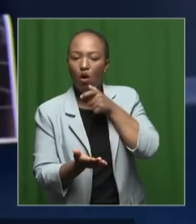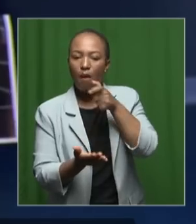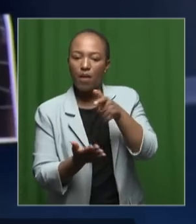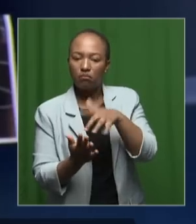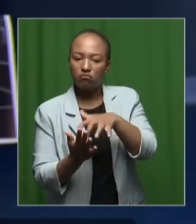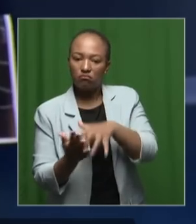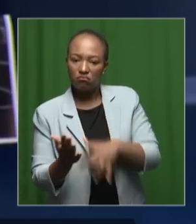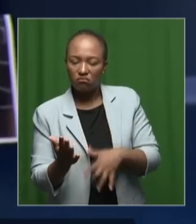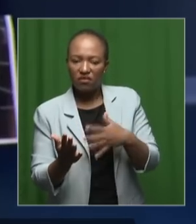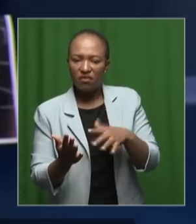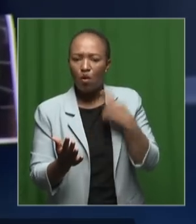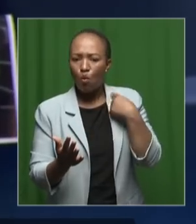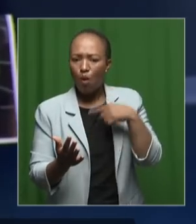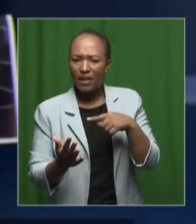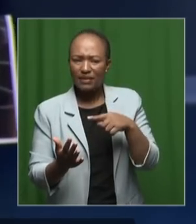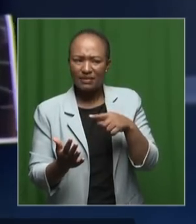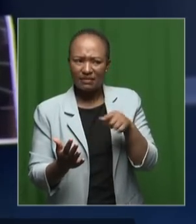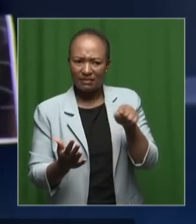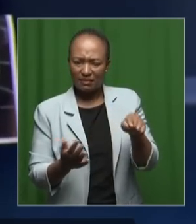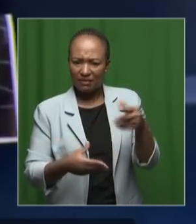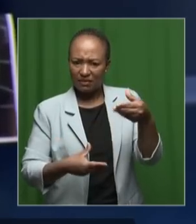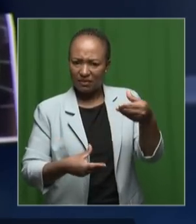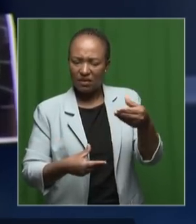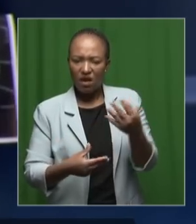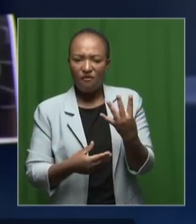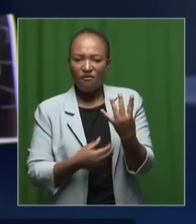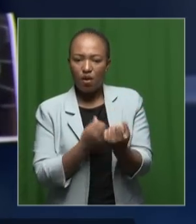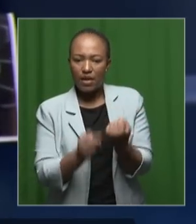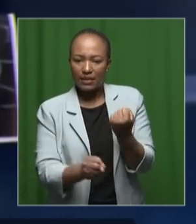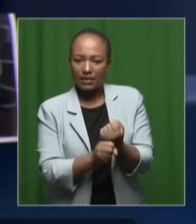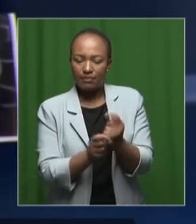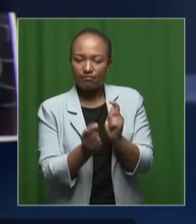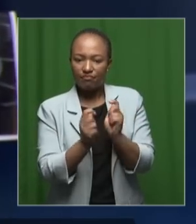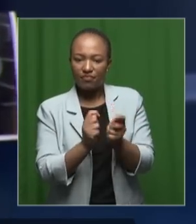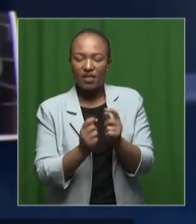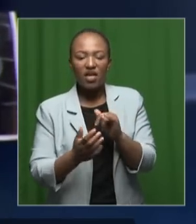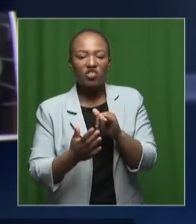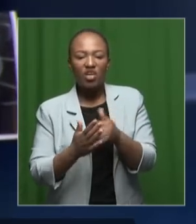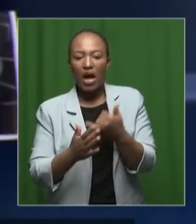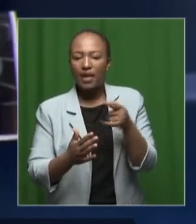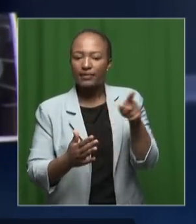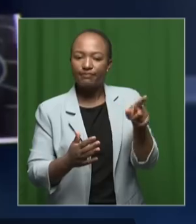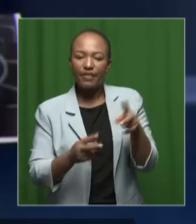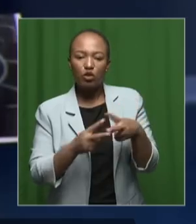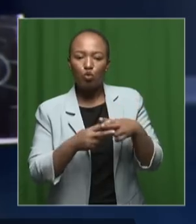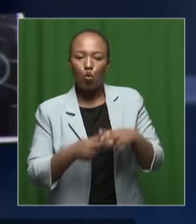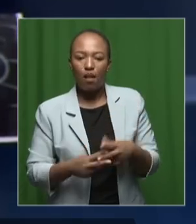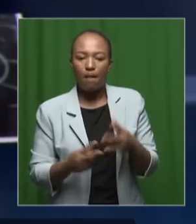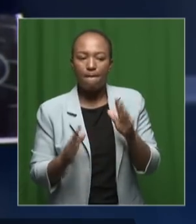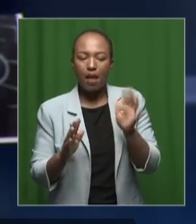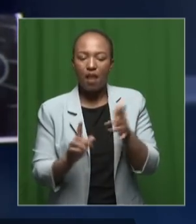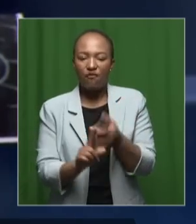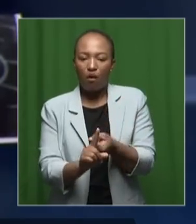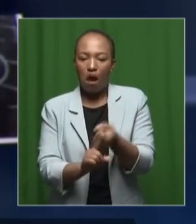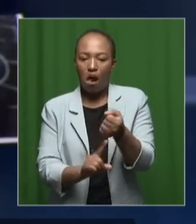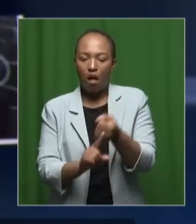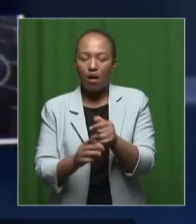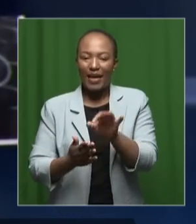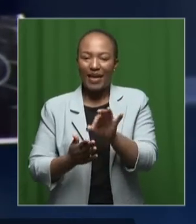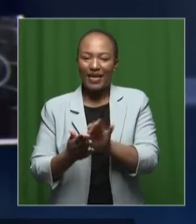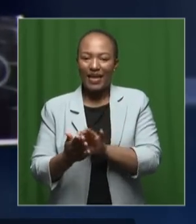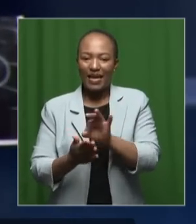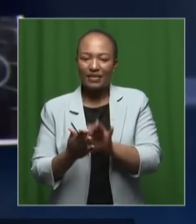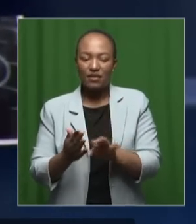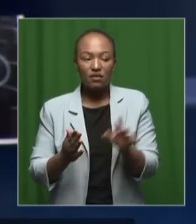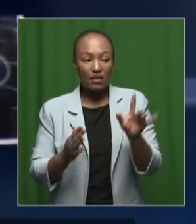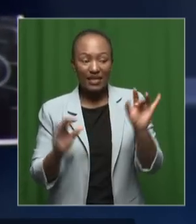apparently took about 4 years for it to be reviewed. It's just a tool for elections. They're not serious about doing anything about the Home Affairs